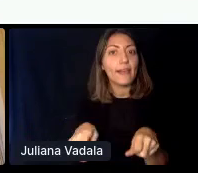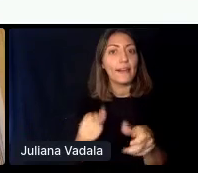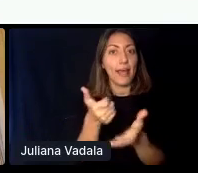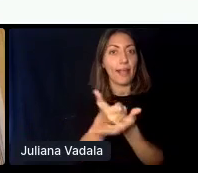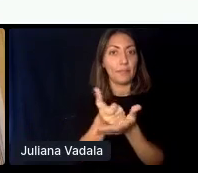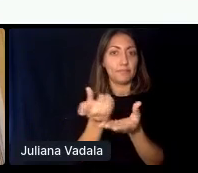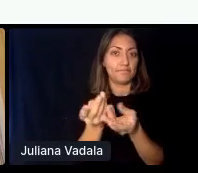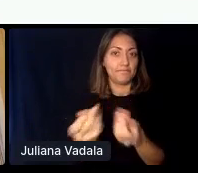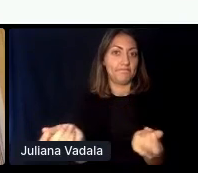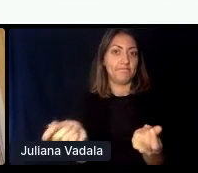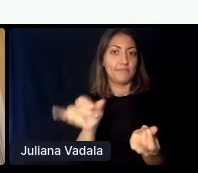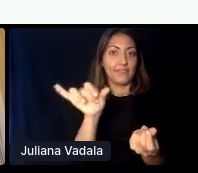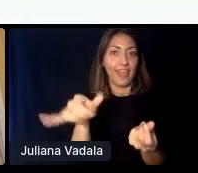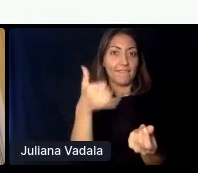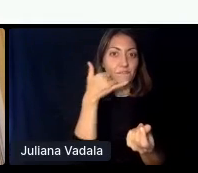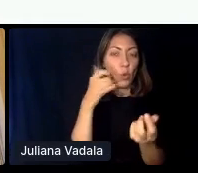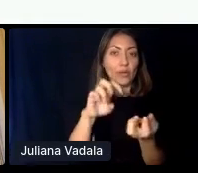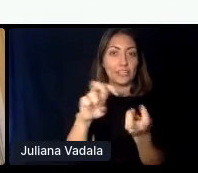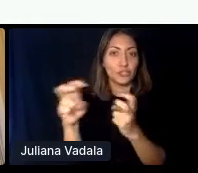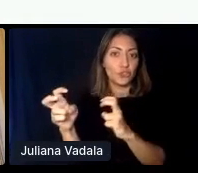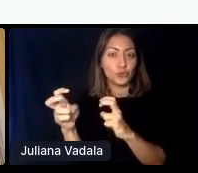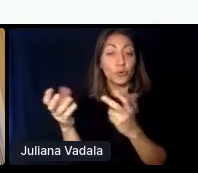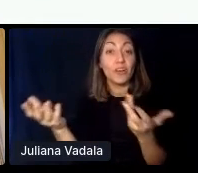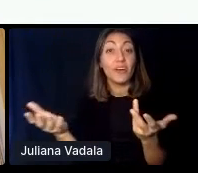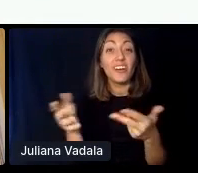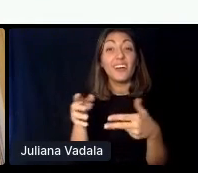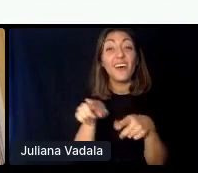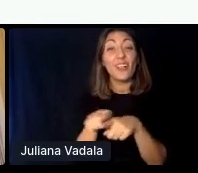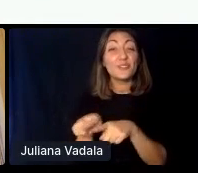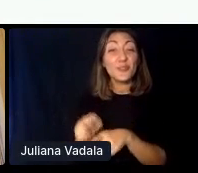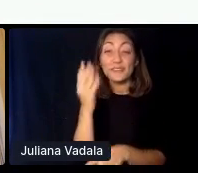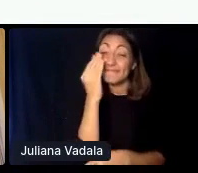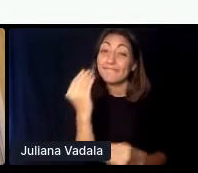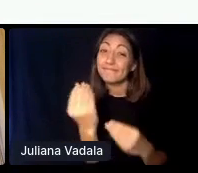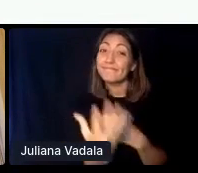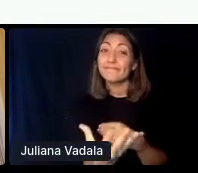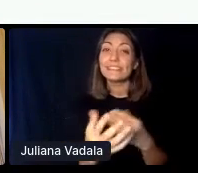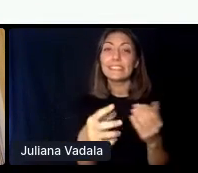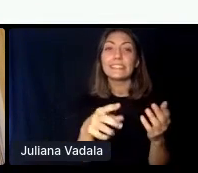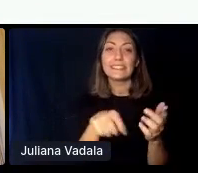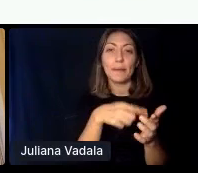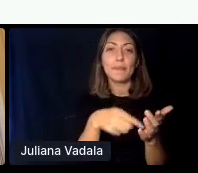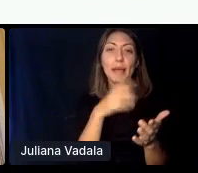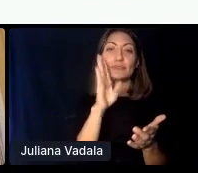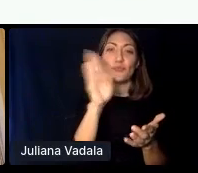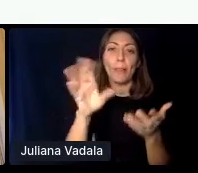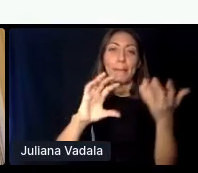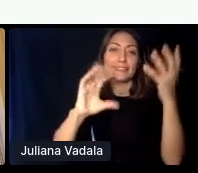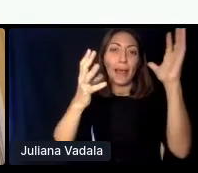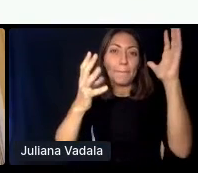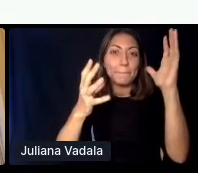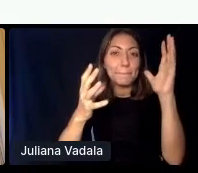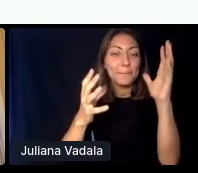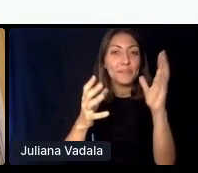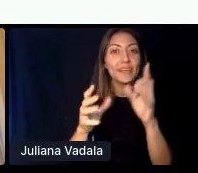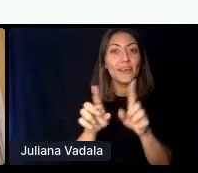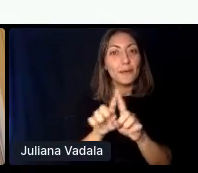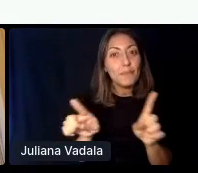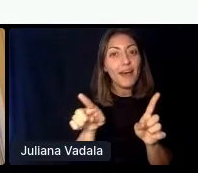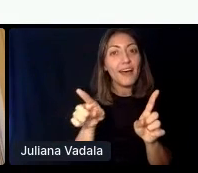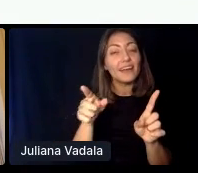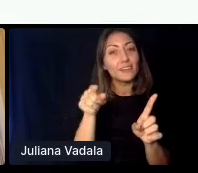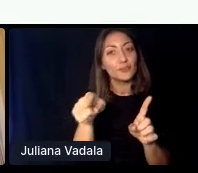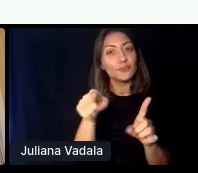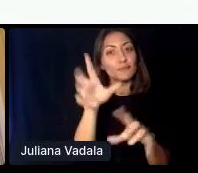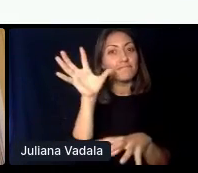no answer, but it's all about intentionally building a practice so that, you know, you can get a little bit closer to